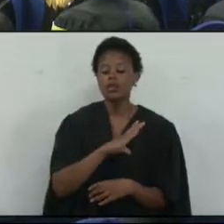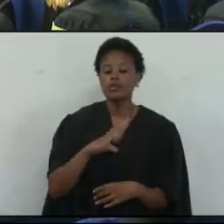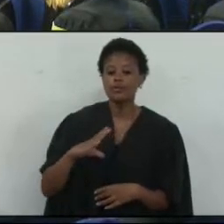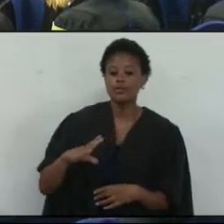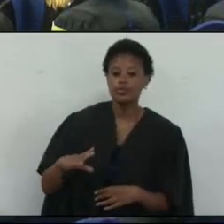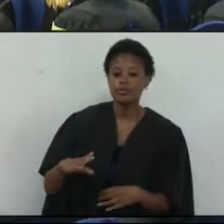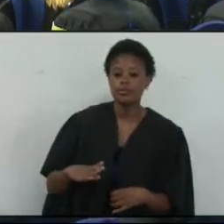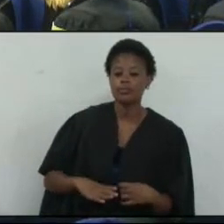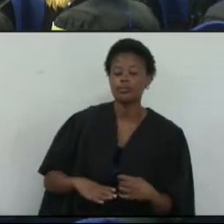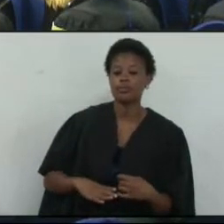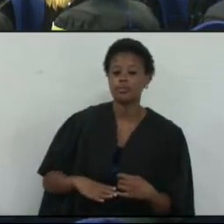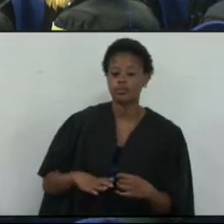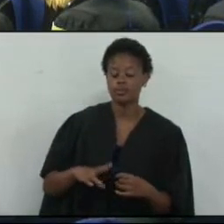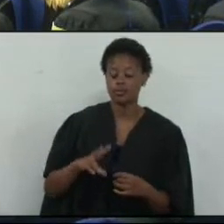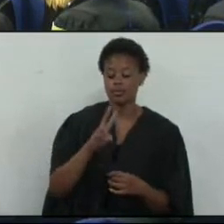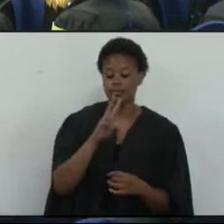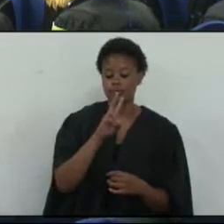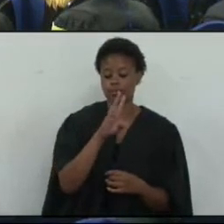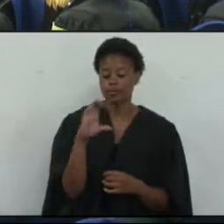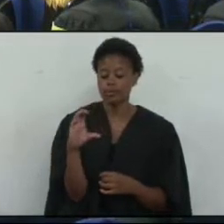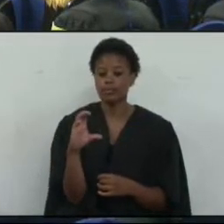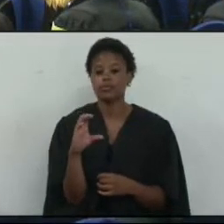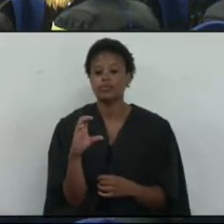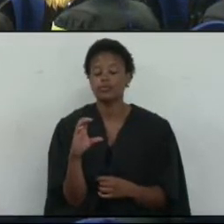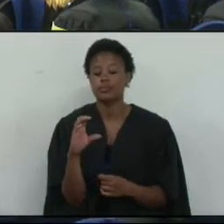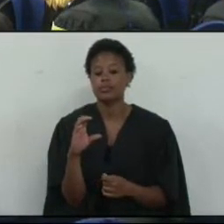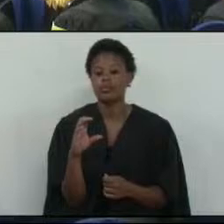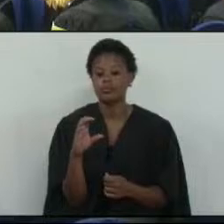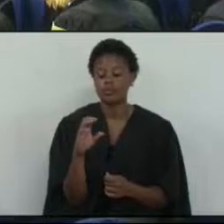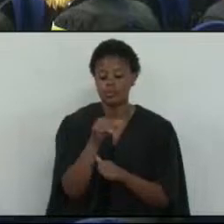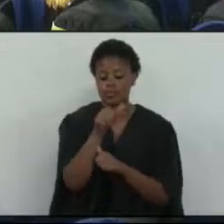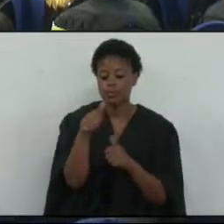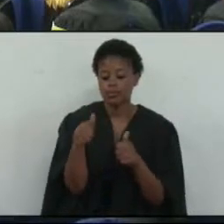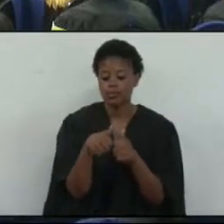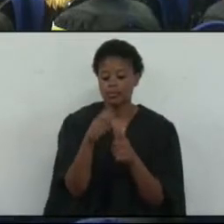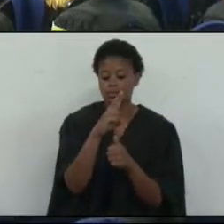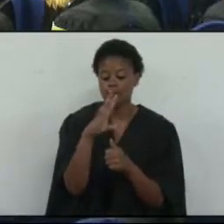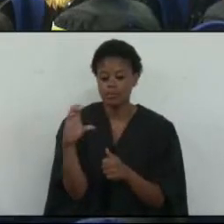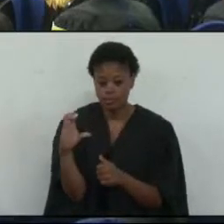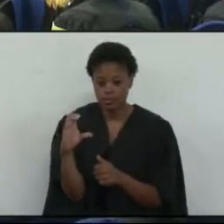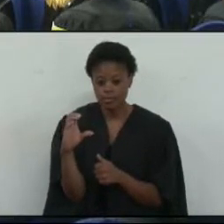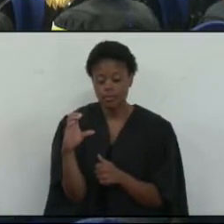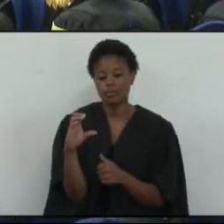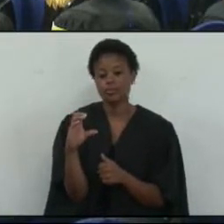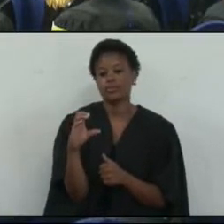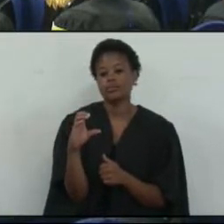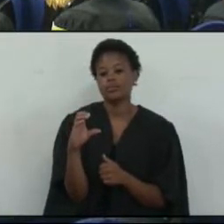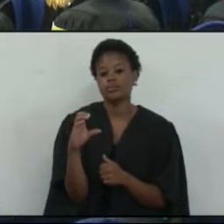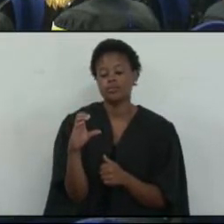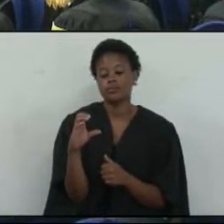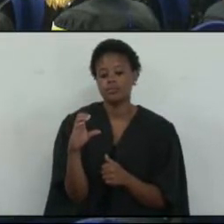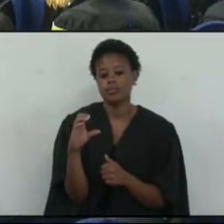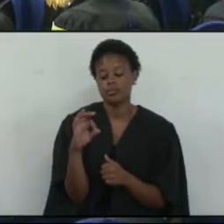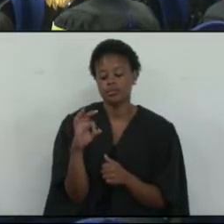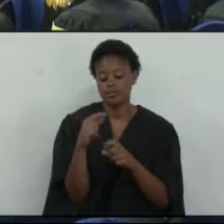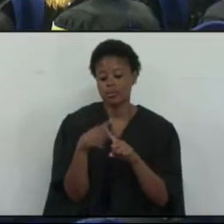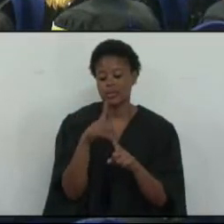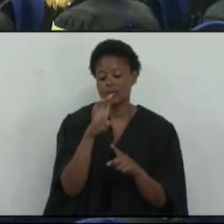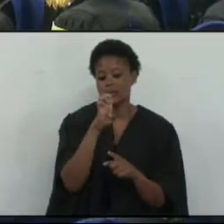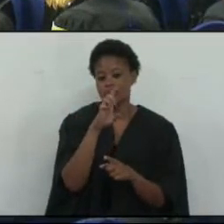Chancellor, Vice Chancellor, Deputy Vice Chancellor, Executive